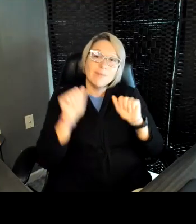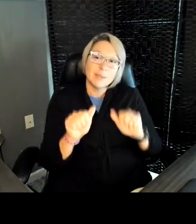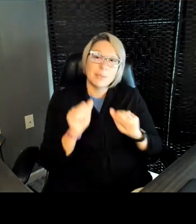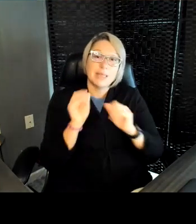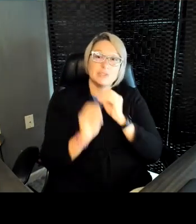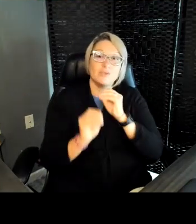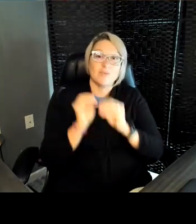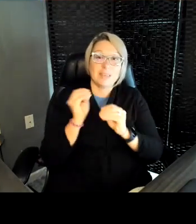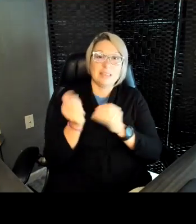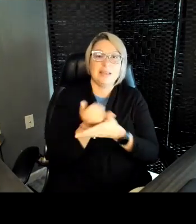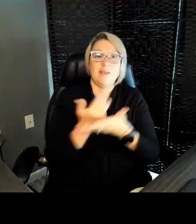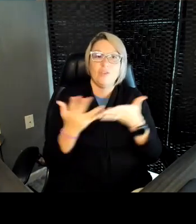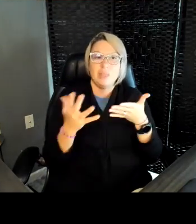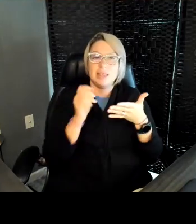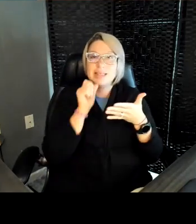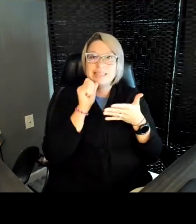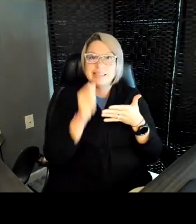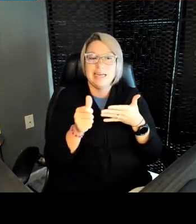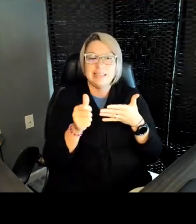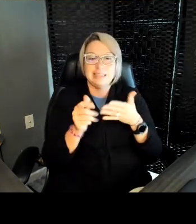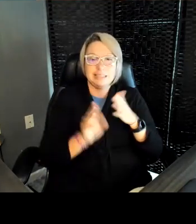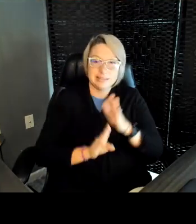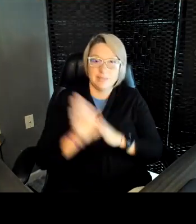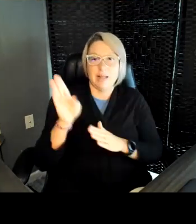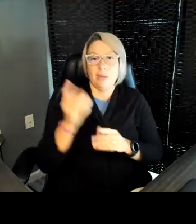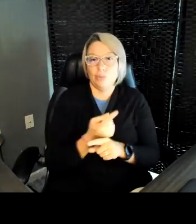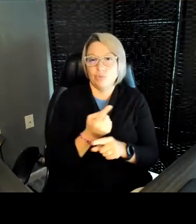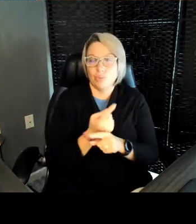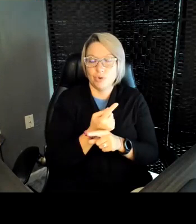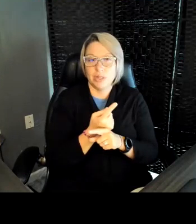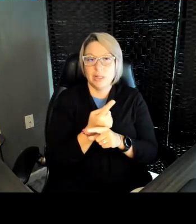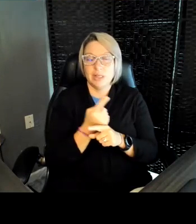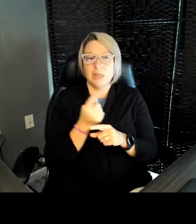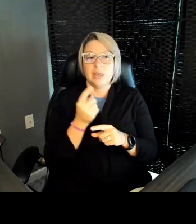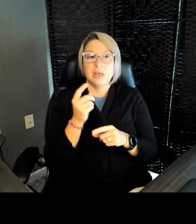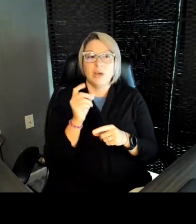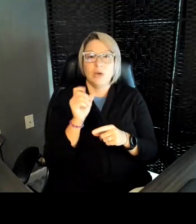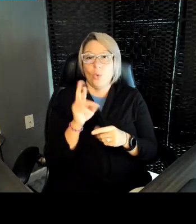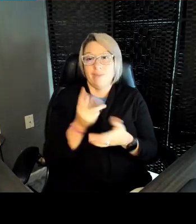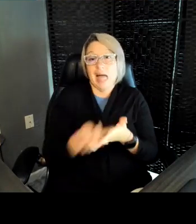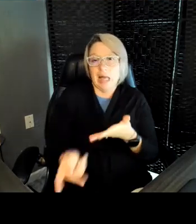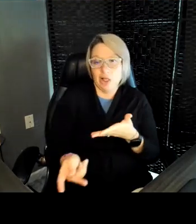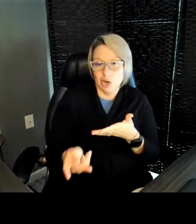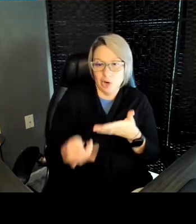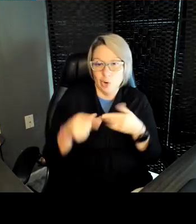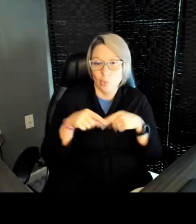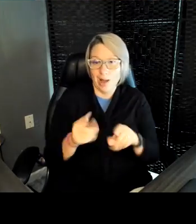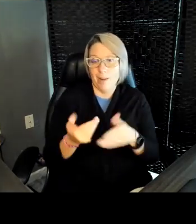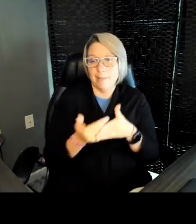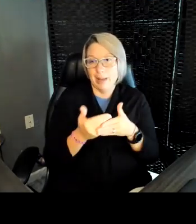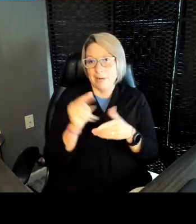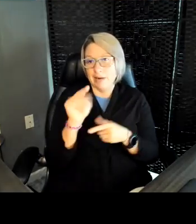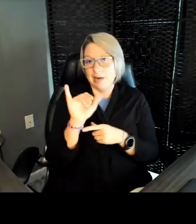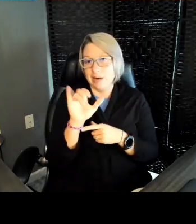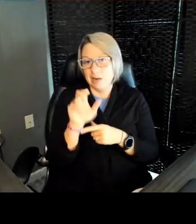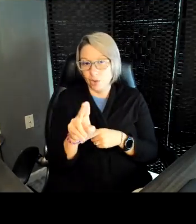everything that doesn't ultimately develop, or that there's failure while the baby's in the NICU. So this